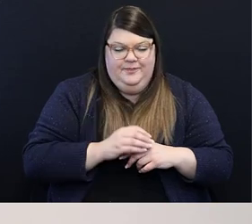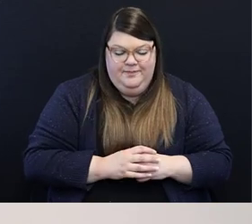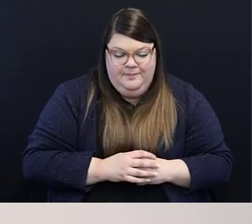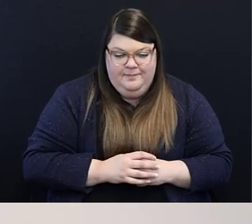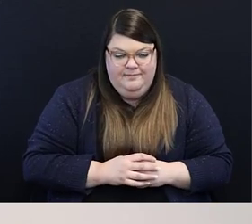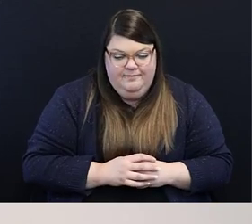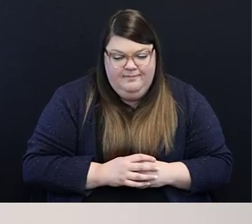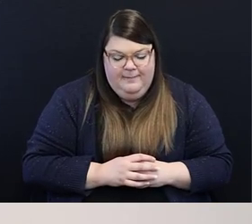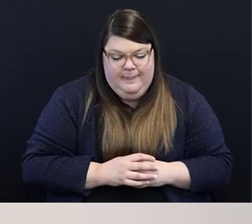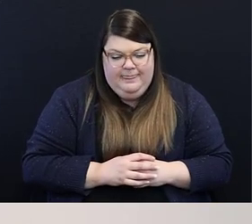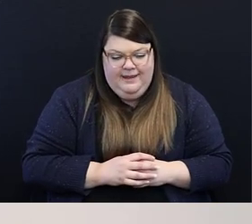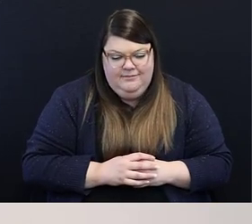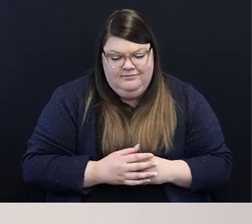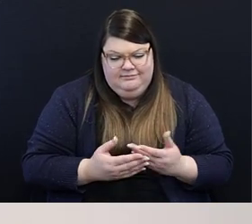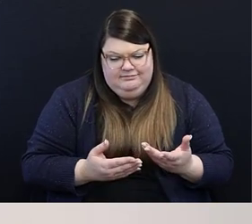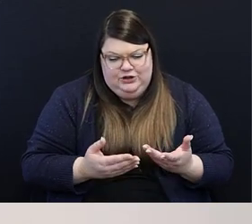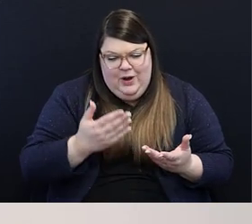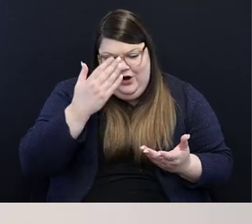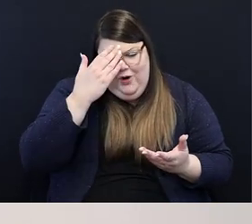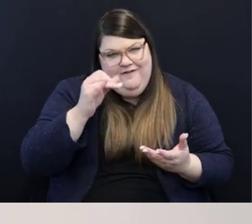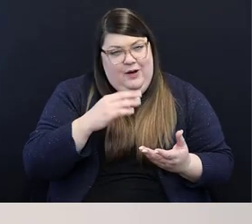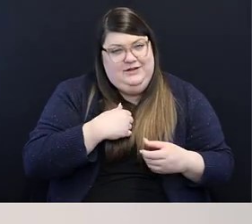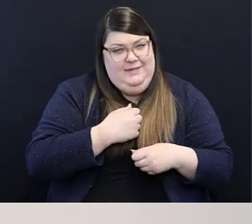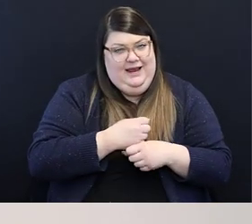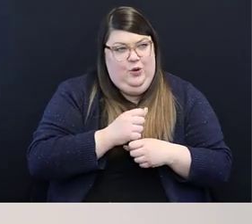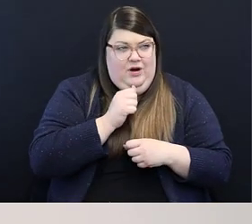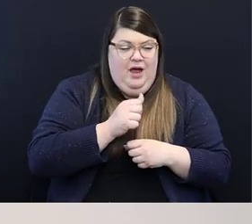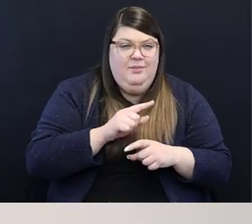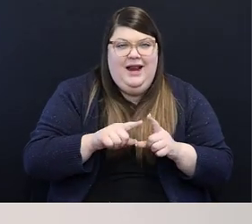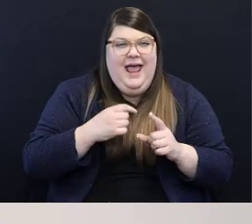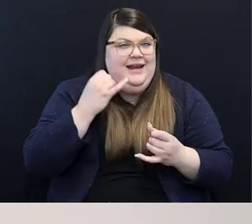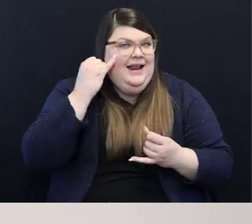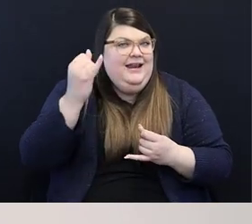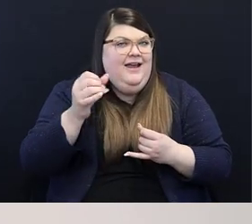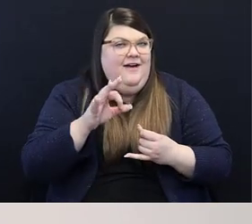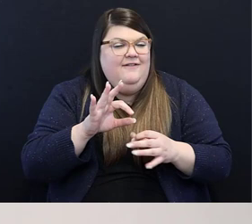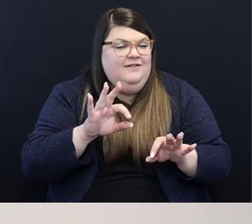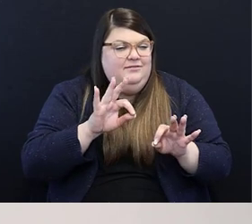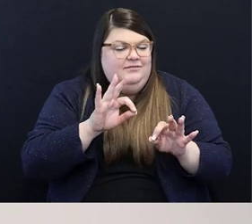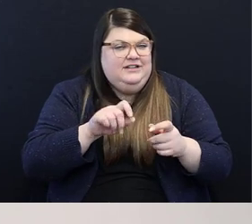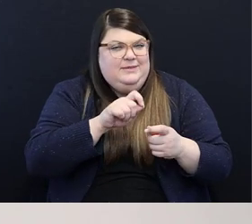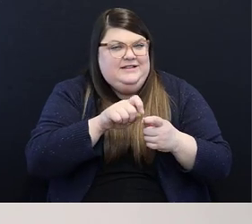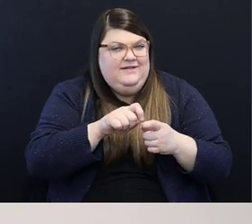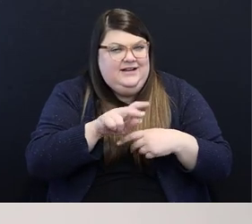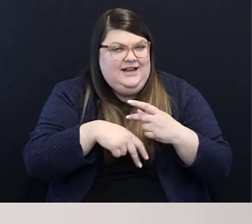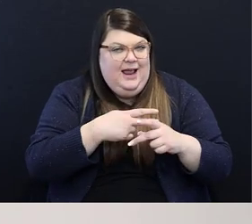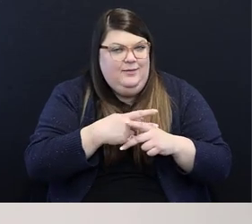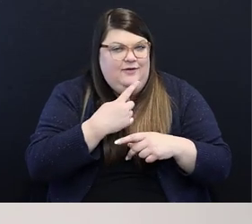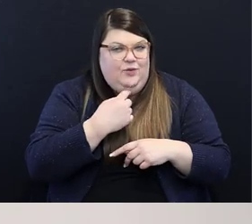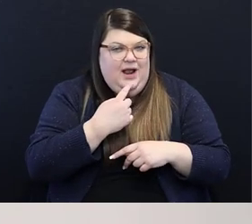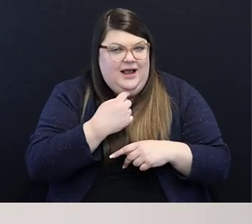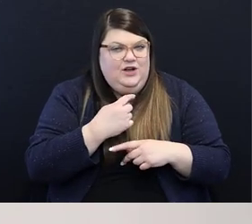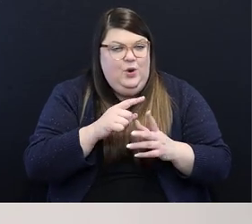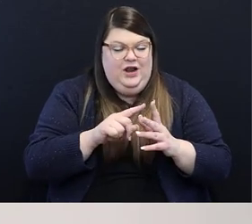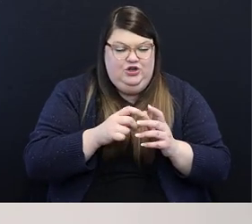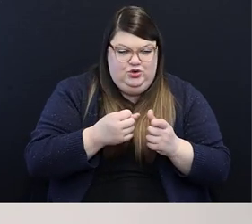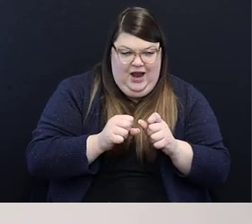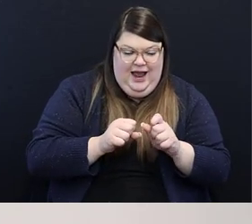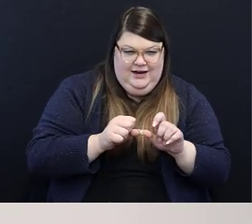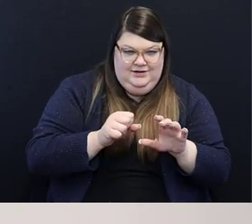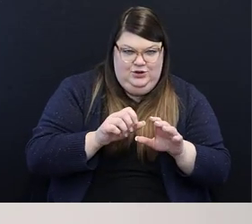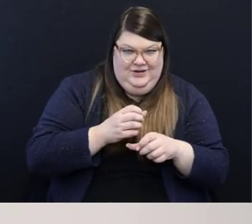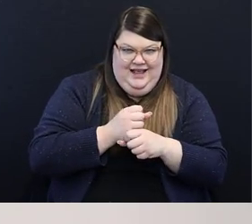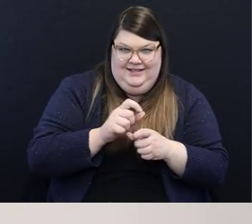been, I don't know if I was making them or not, but I just had this idea of a particular kind of red, and so I started trying to get at this color and figure it